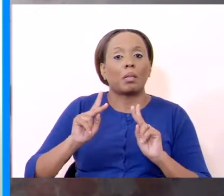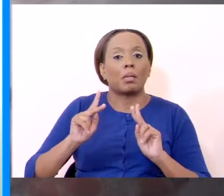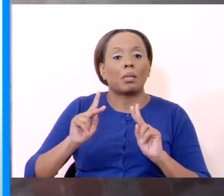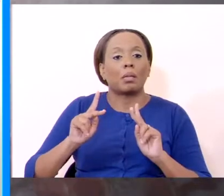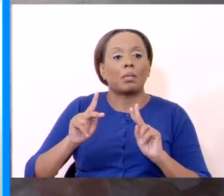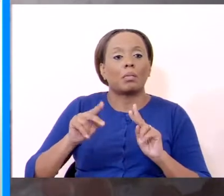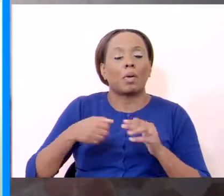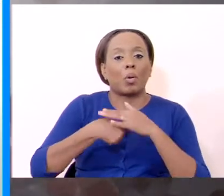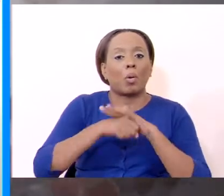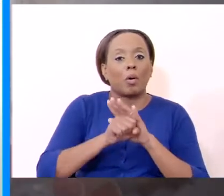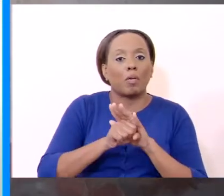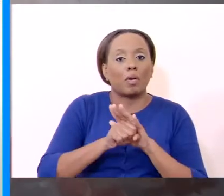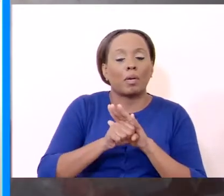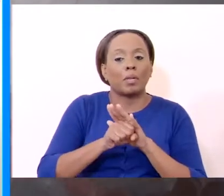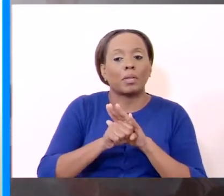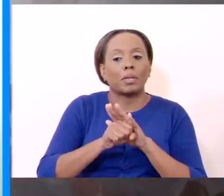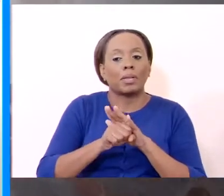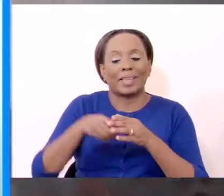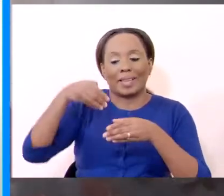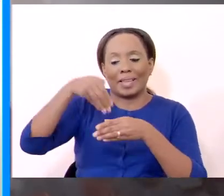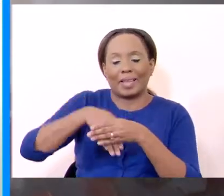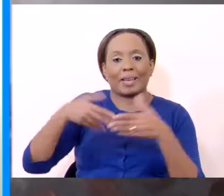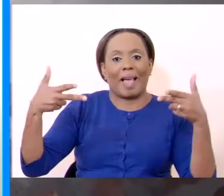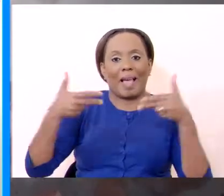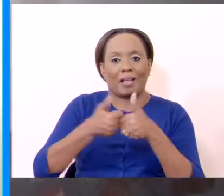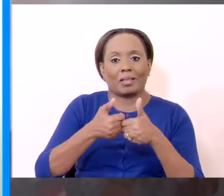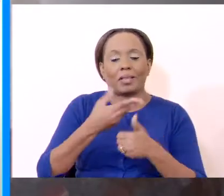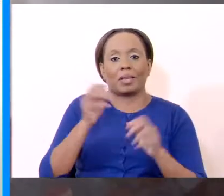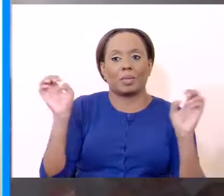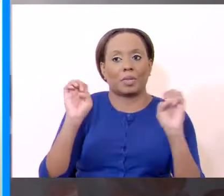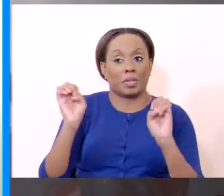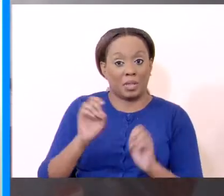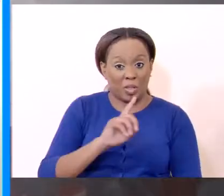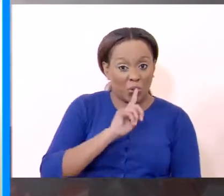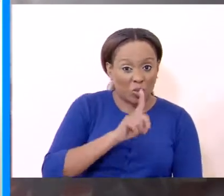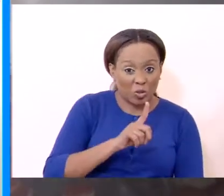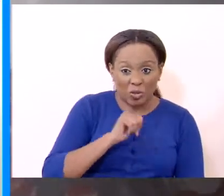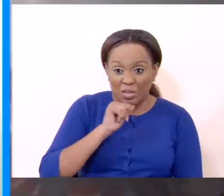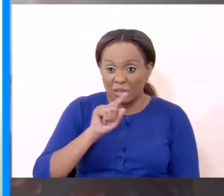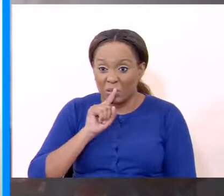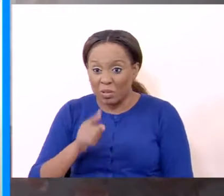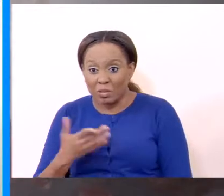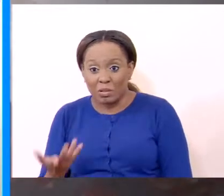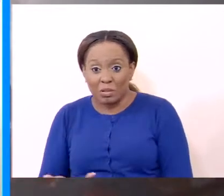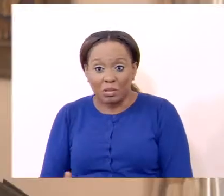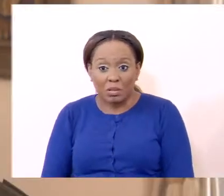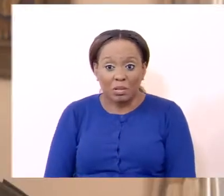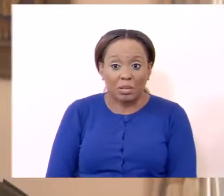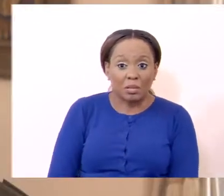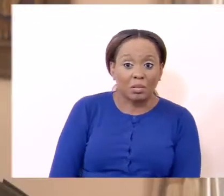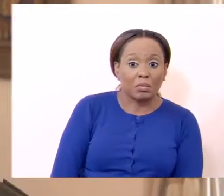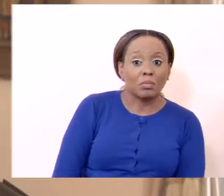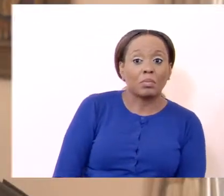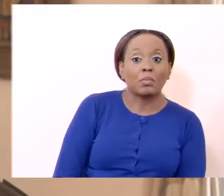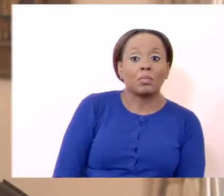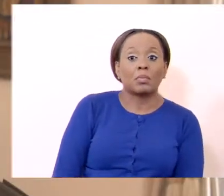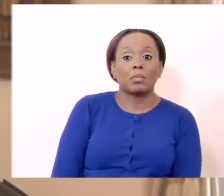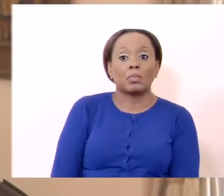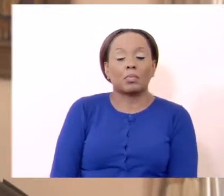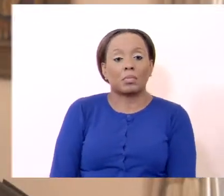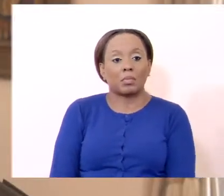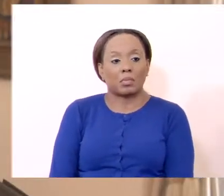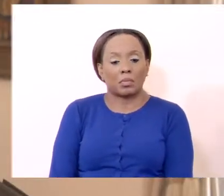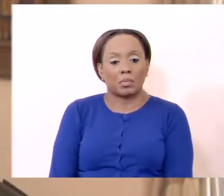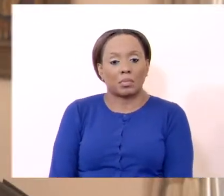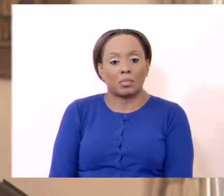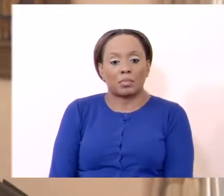indeed factual, if that's the number, or if there are indeed any cases right now of COVID in A&E? I know